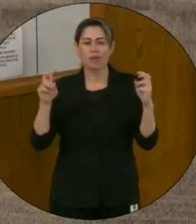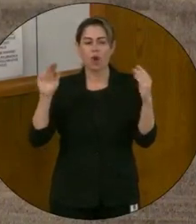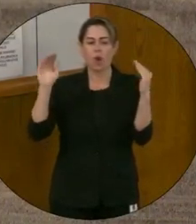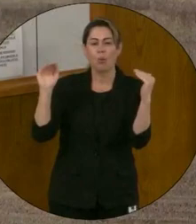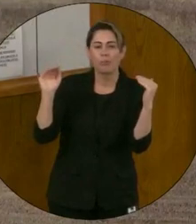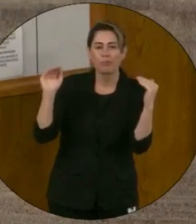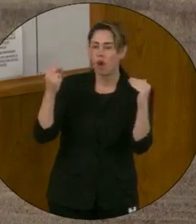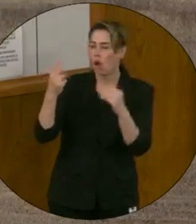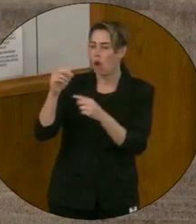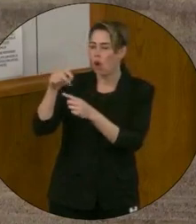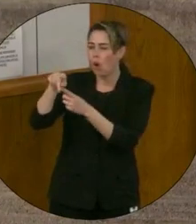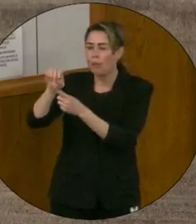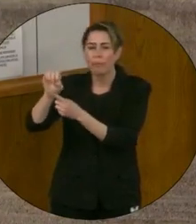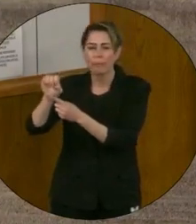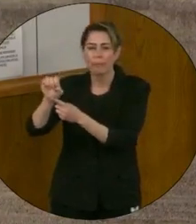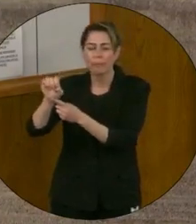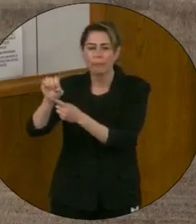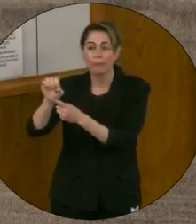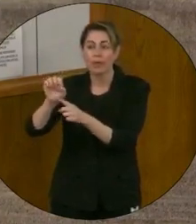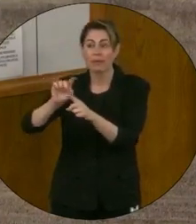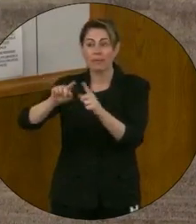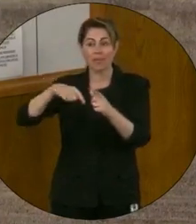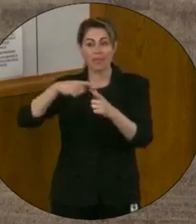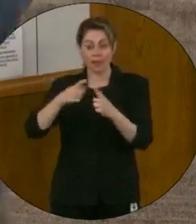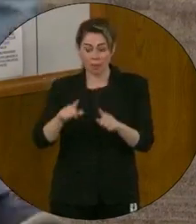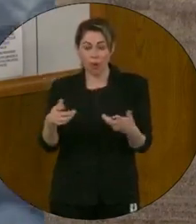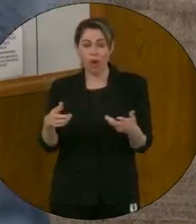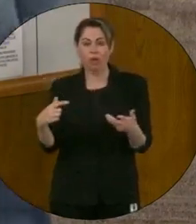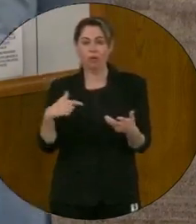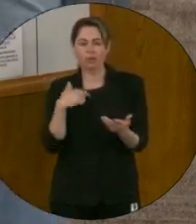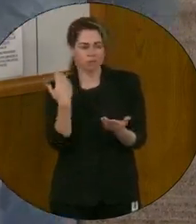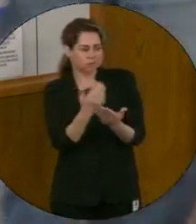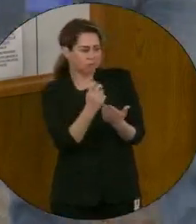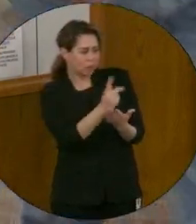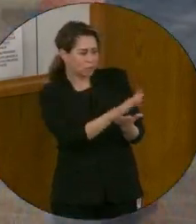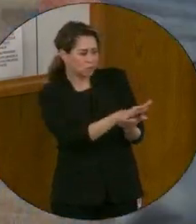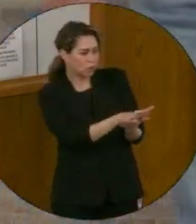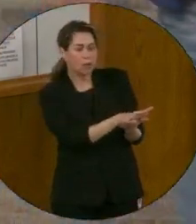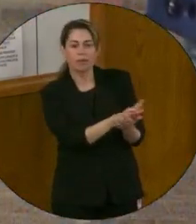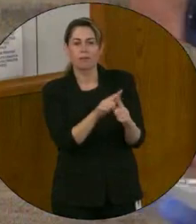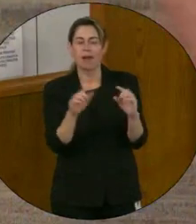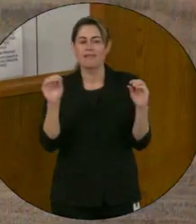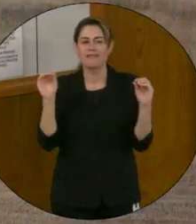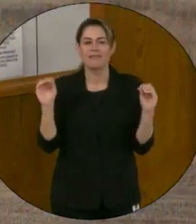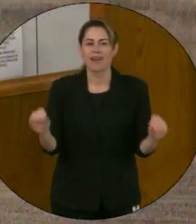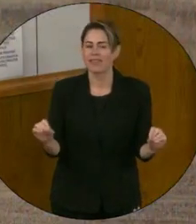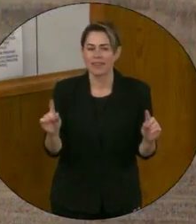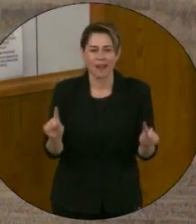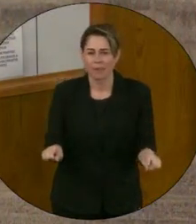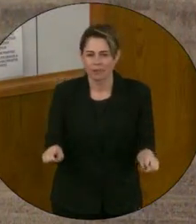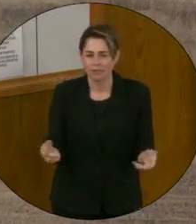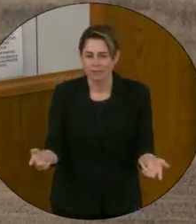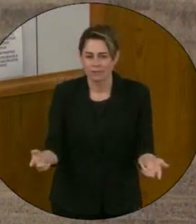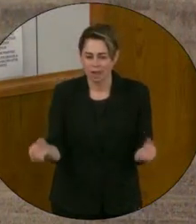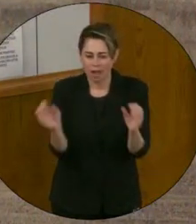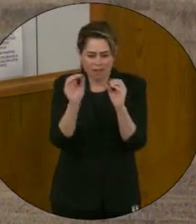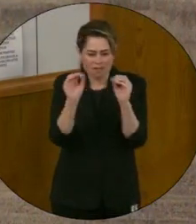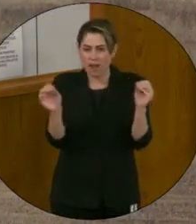And then we got back to school, and absolutely none of that happened. None of it.